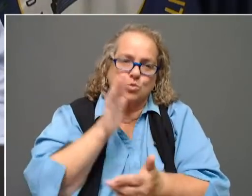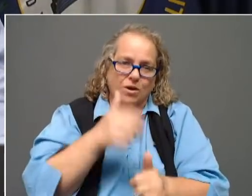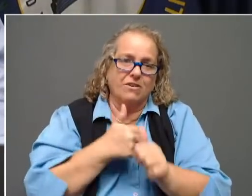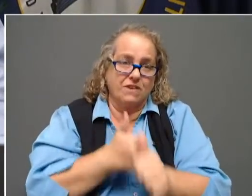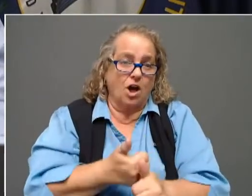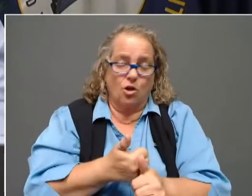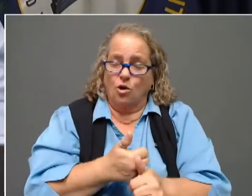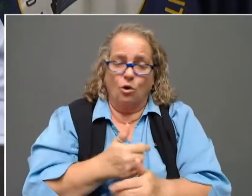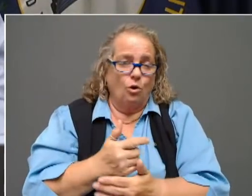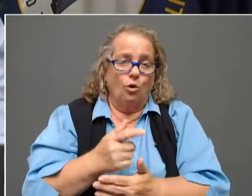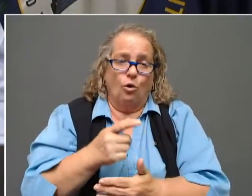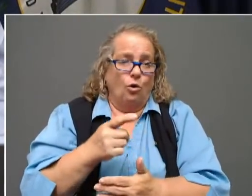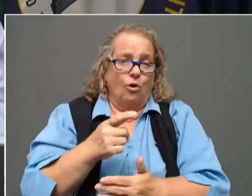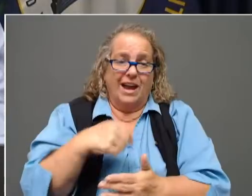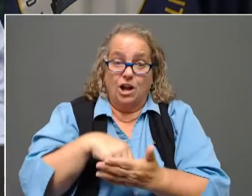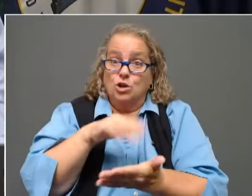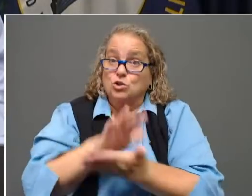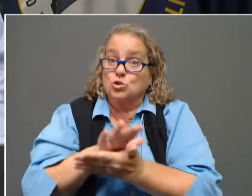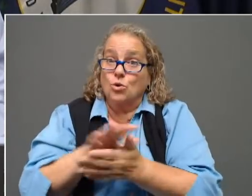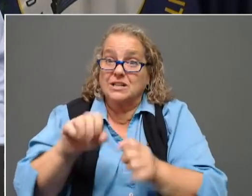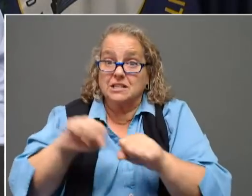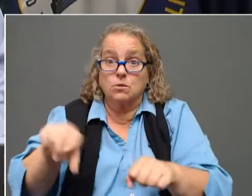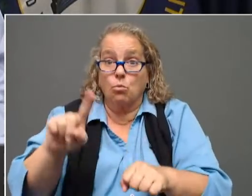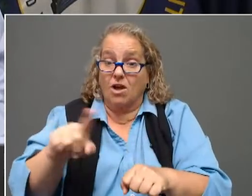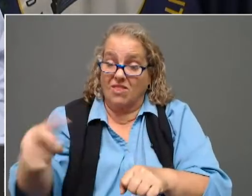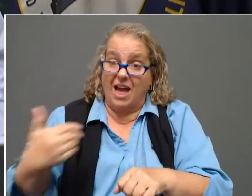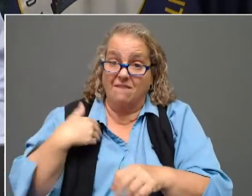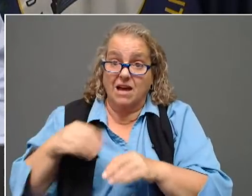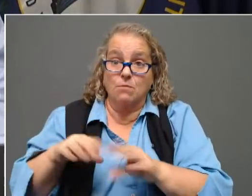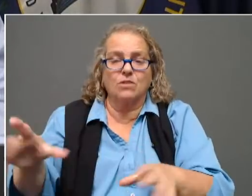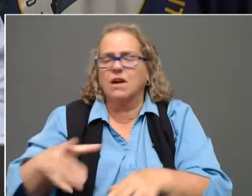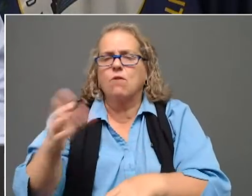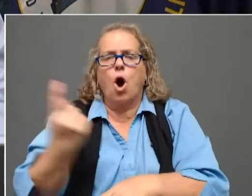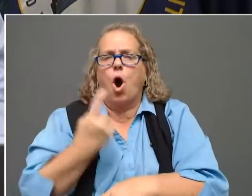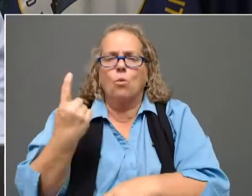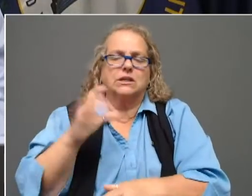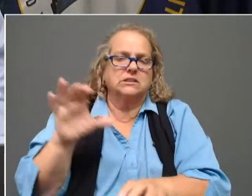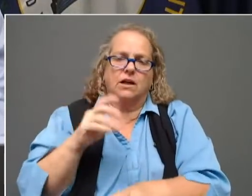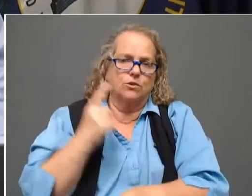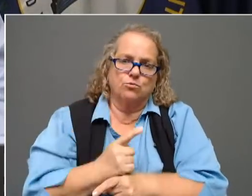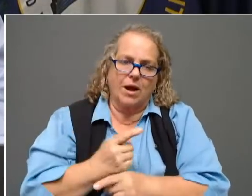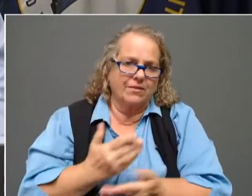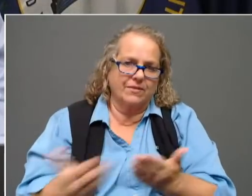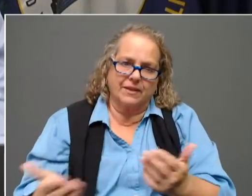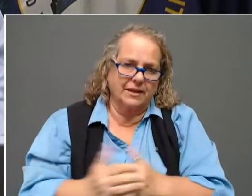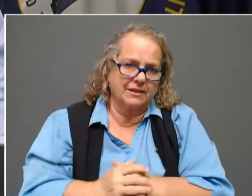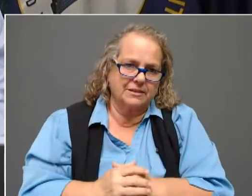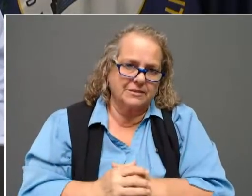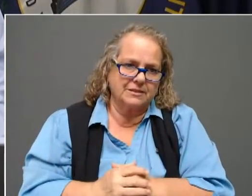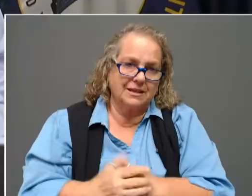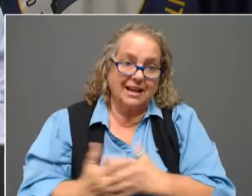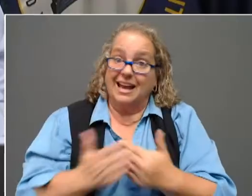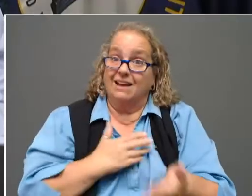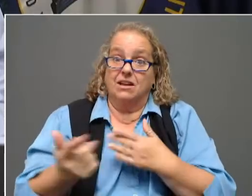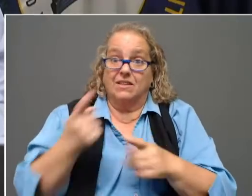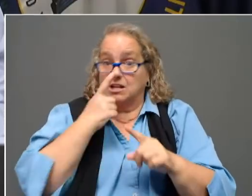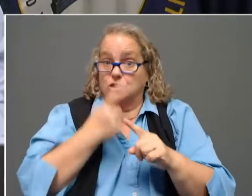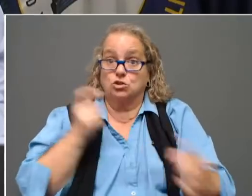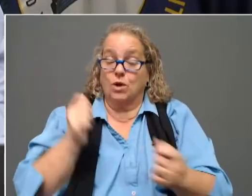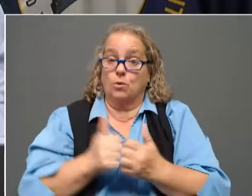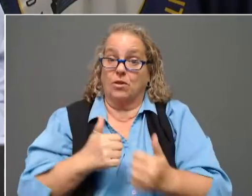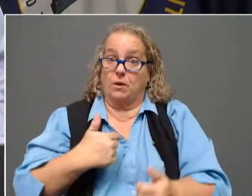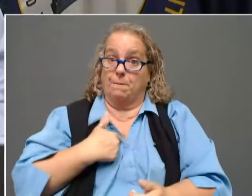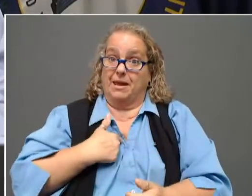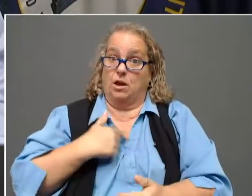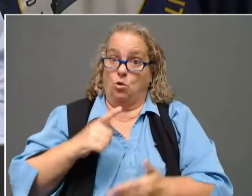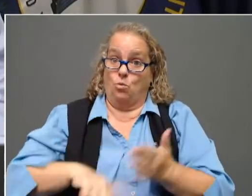a school, they've done the right things. They've done it. Even if they disagreed with me on what they should have to do leading up to